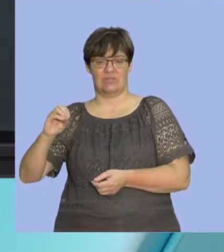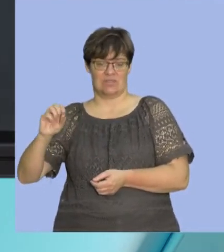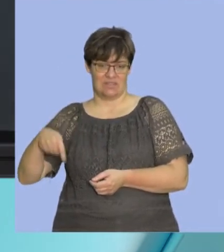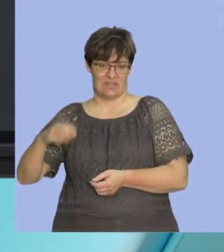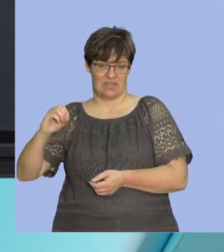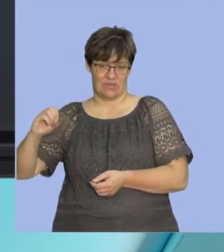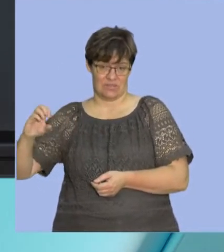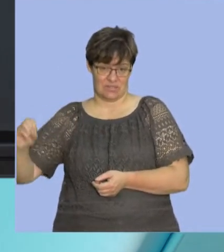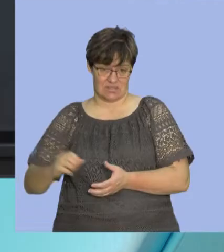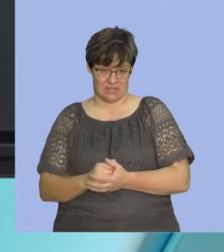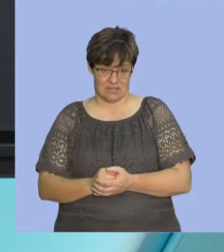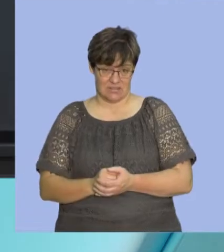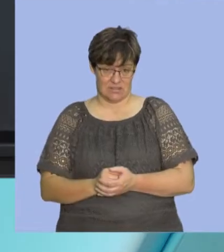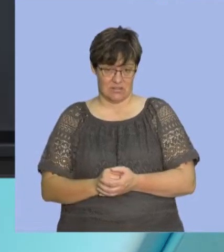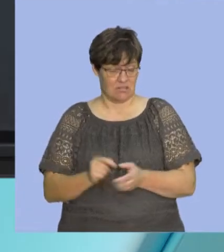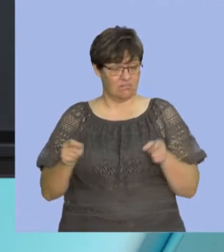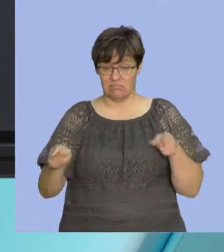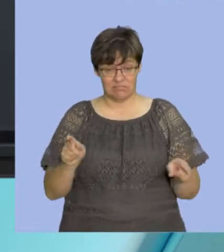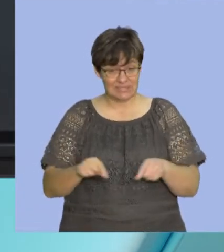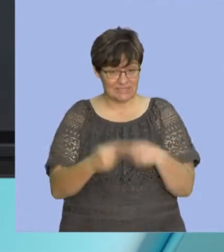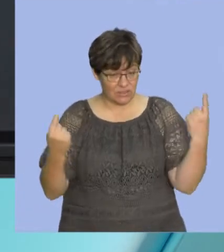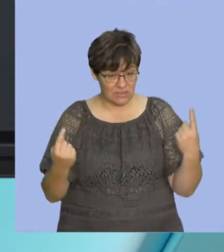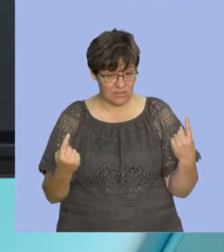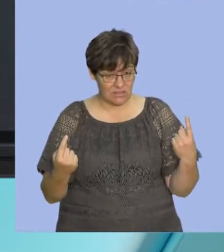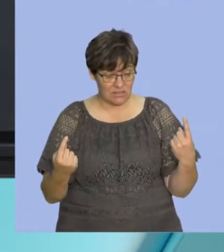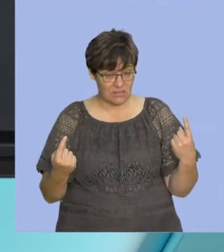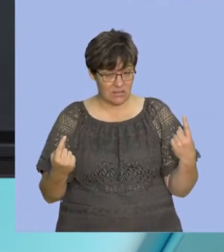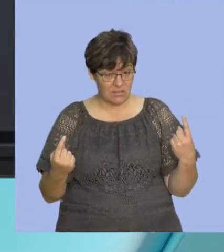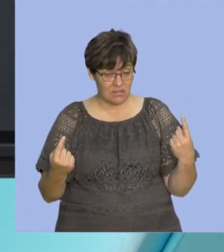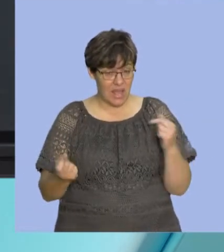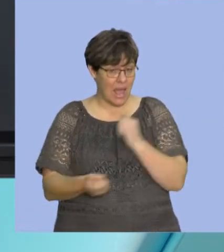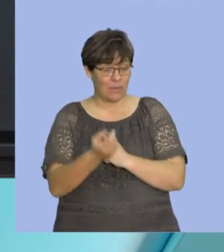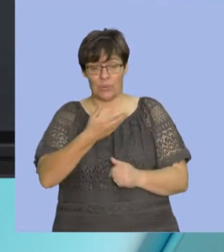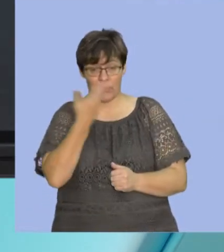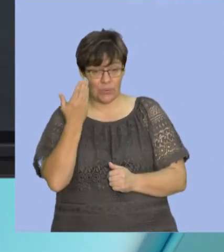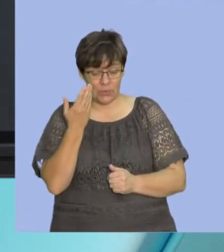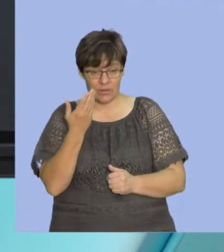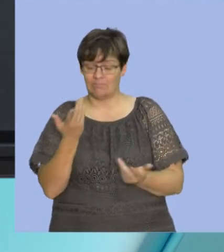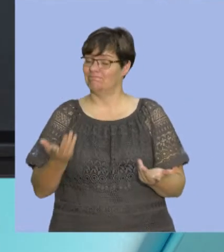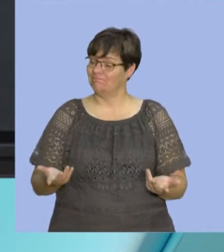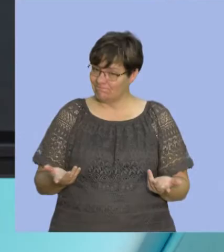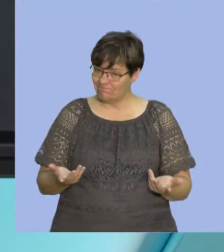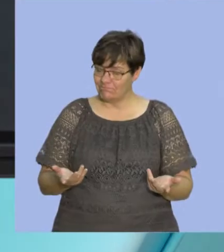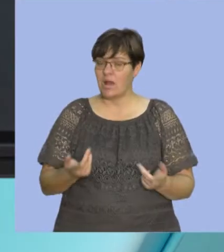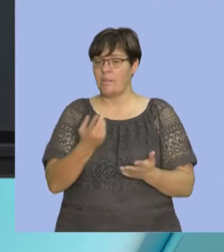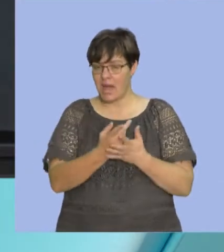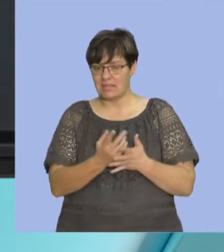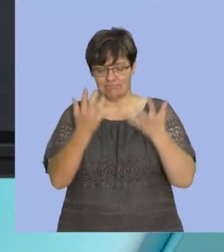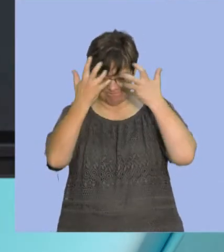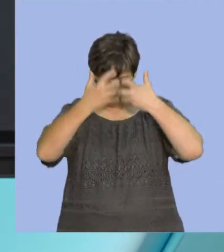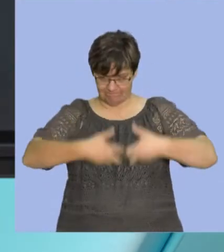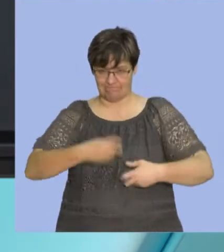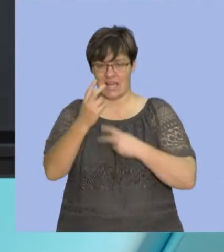1,200,000. If not, if that does not happen, it means that we have to